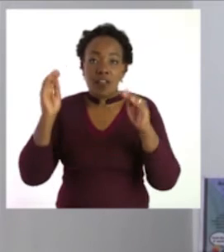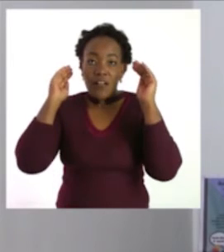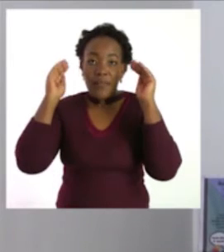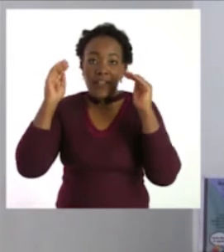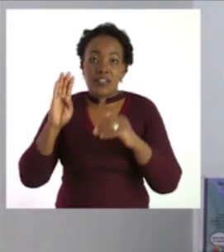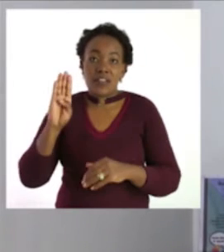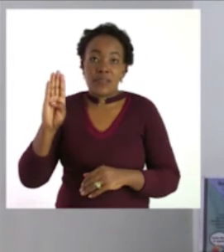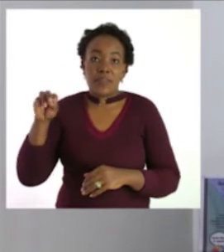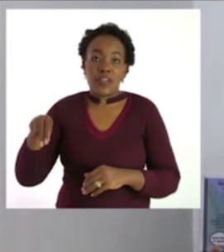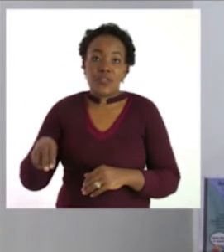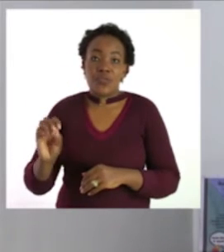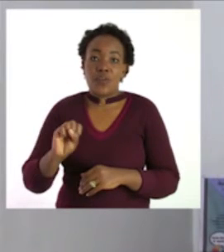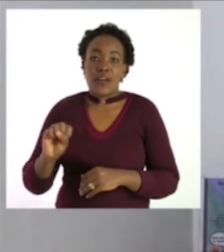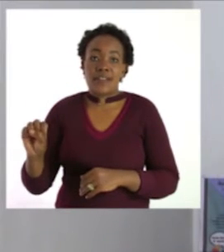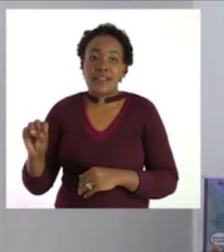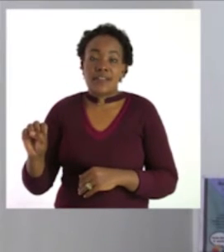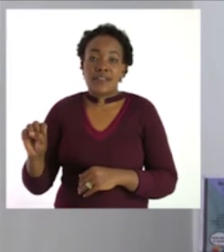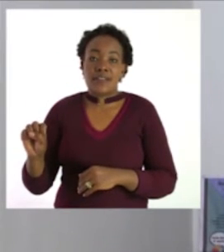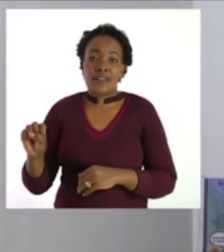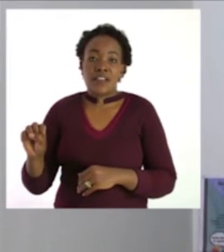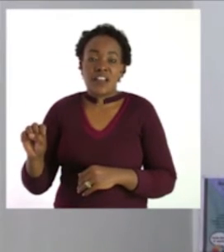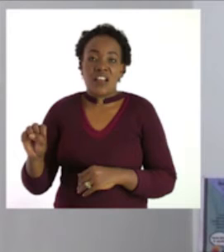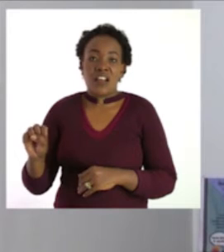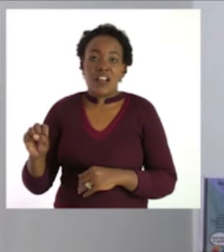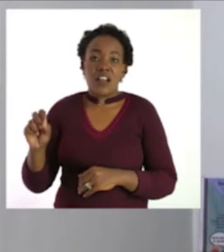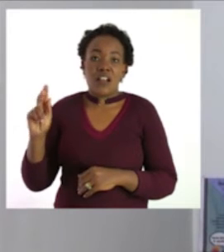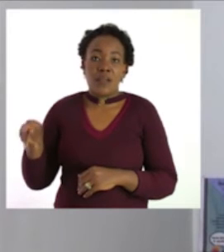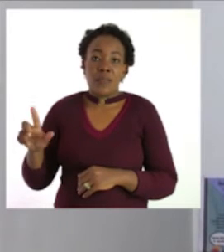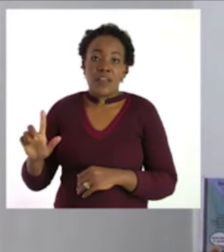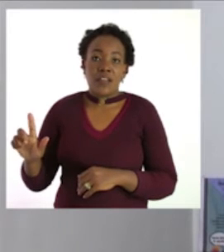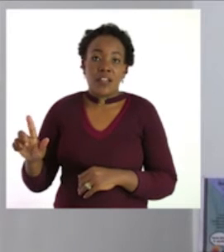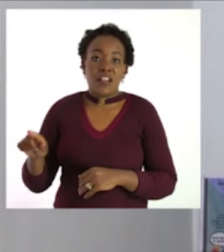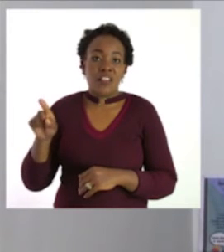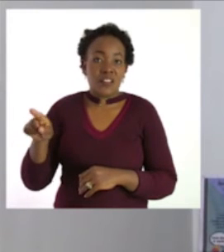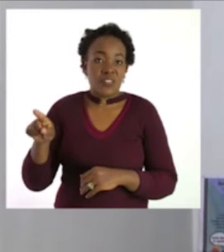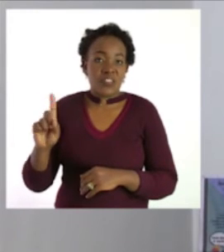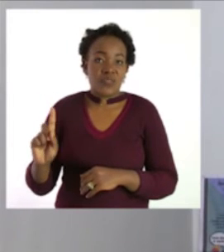bus. What is the plural for bus? You put